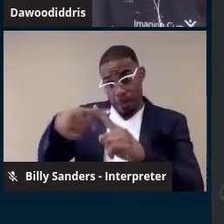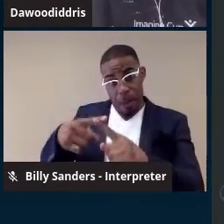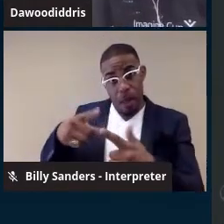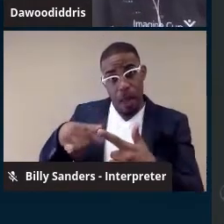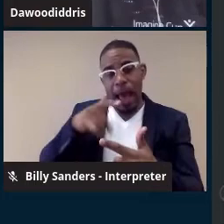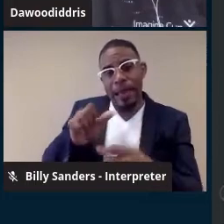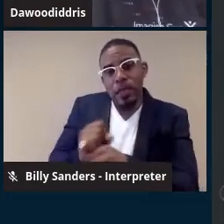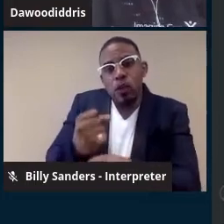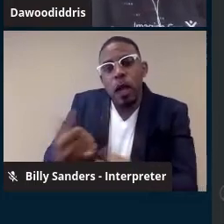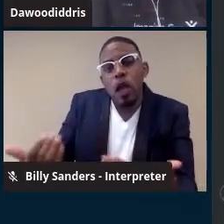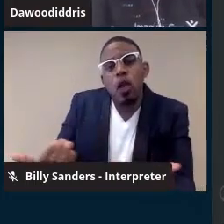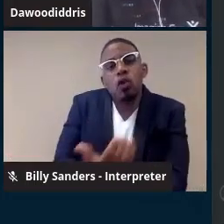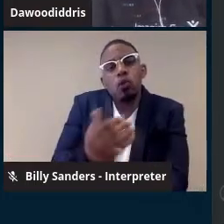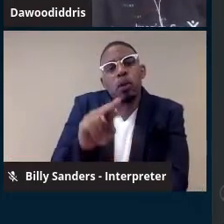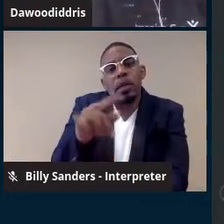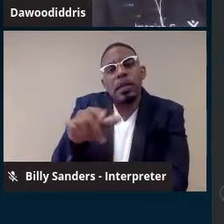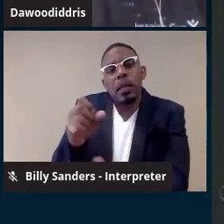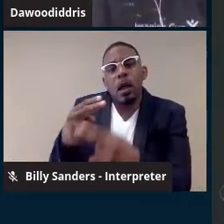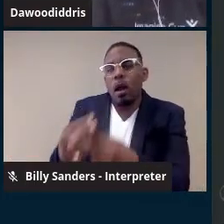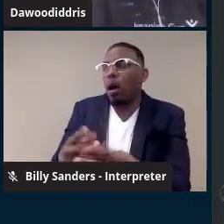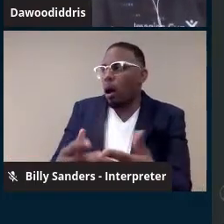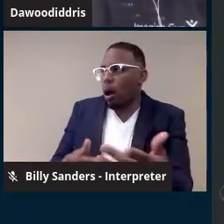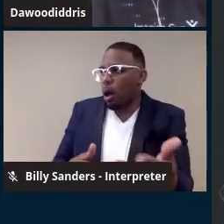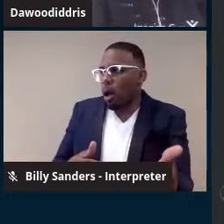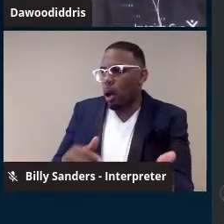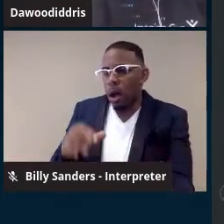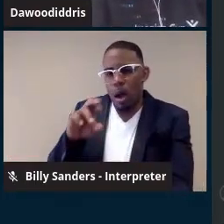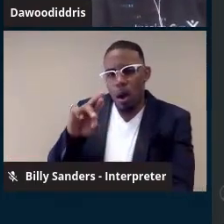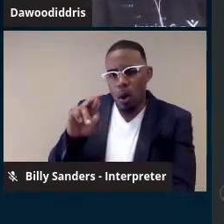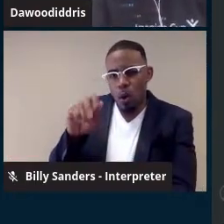need to create a new instance called a router.